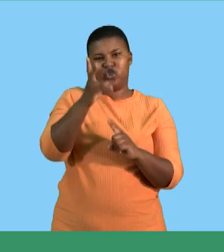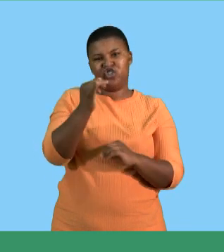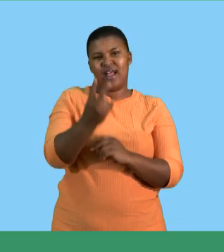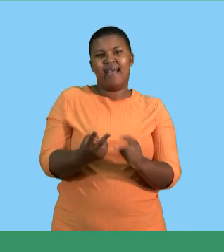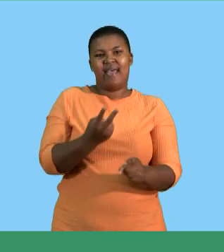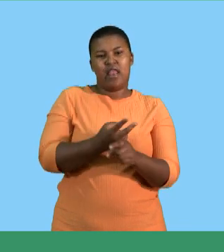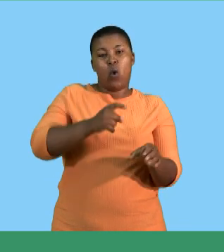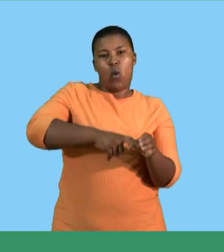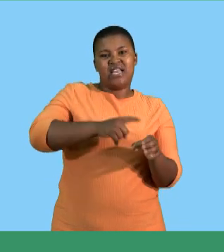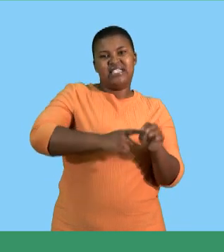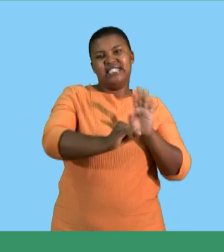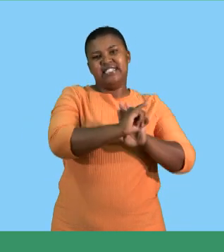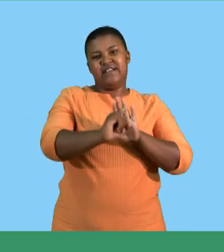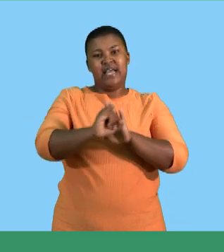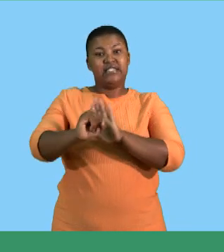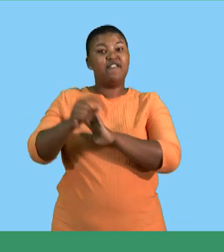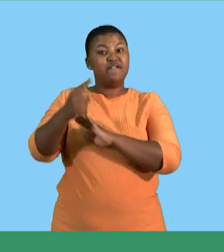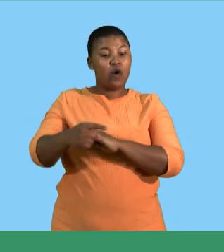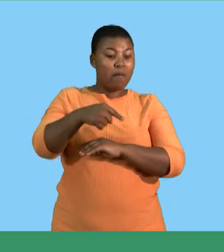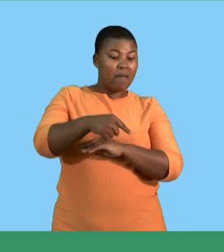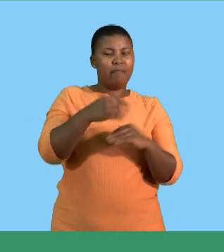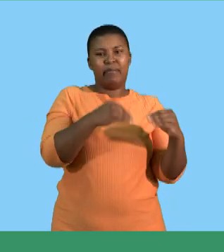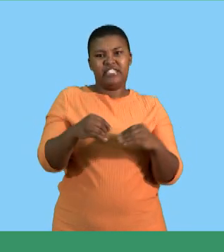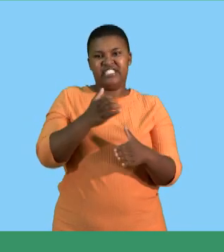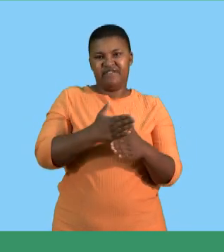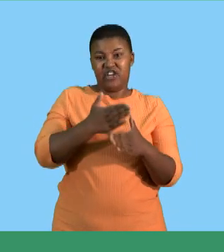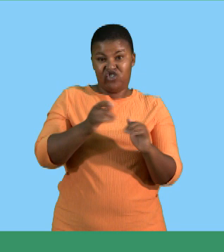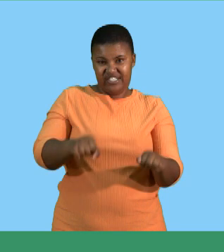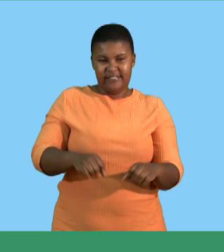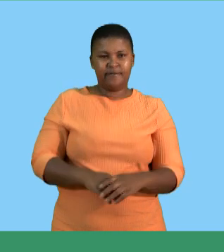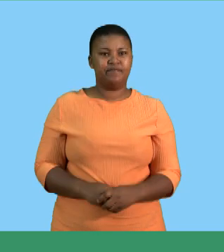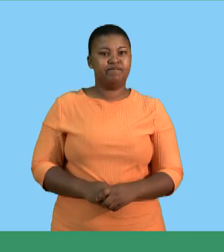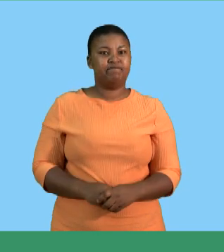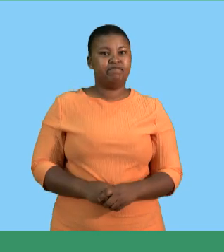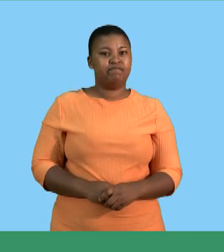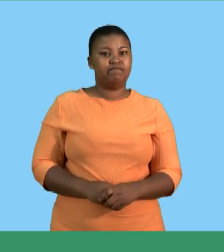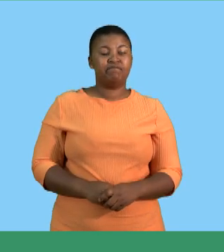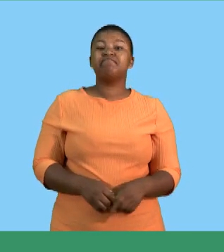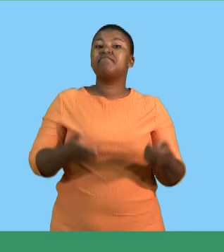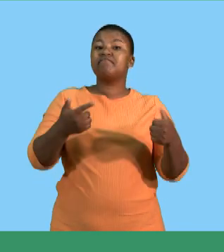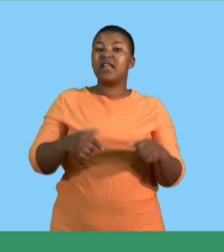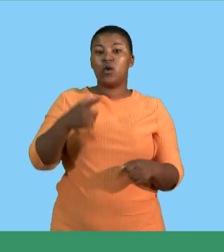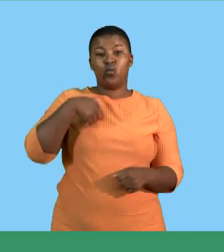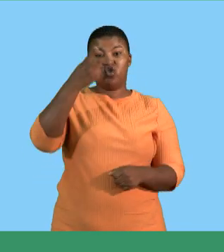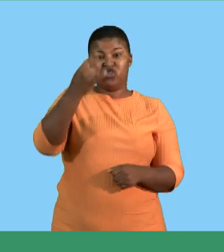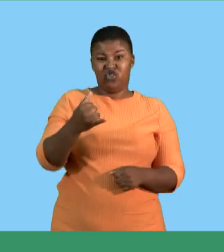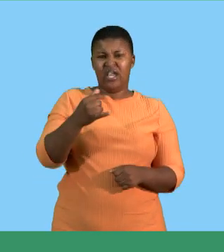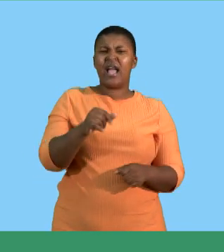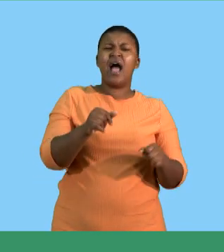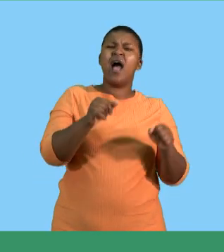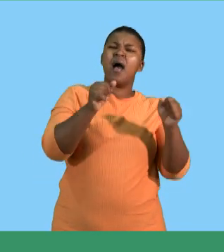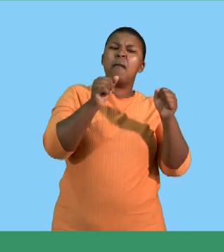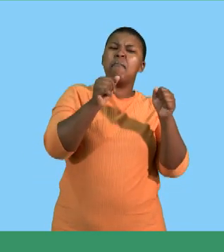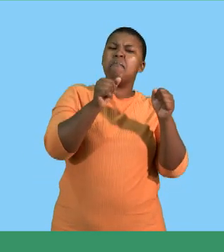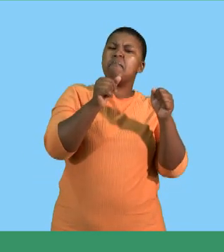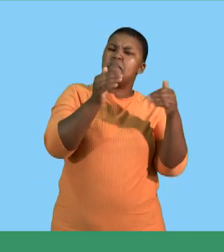the quality indicators of those three business functions. Then we are going to look at the correlation between